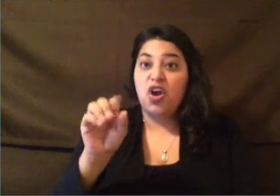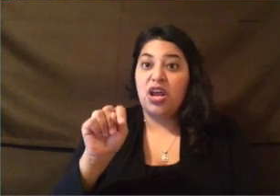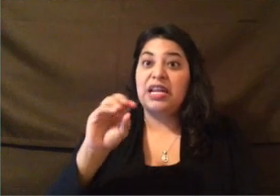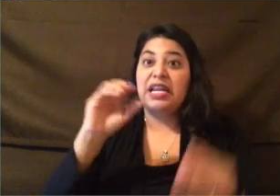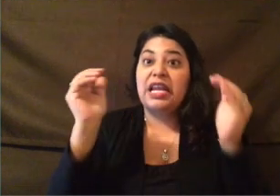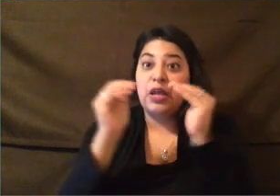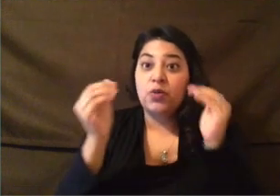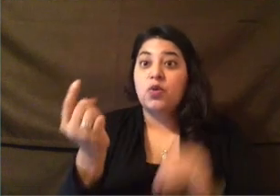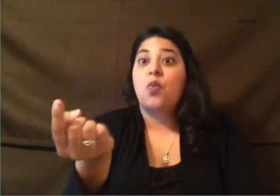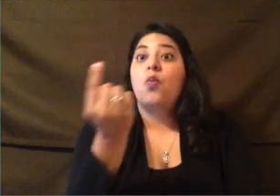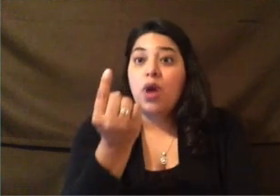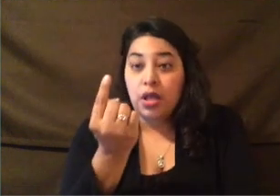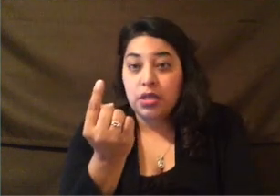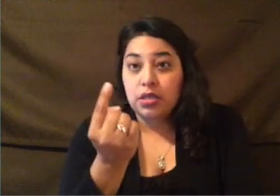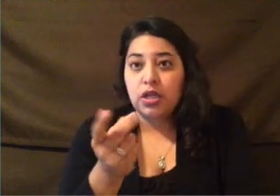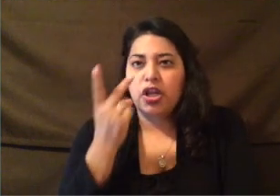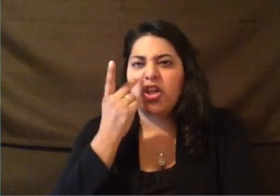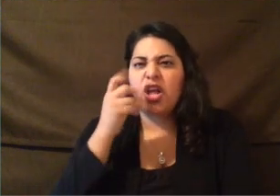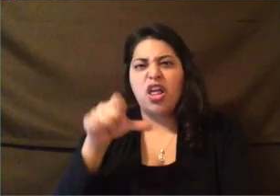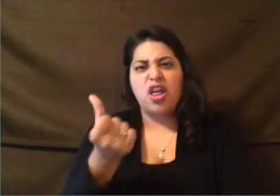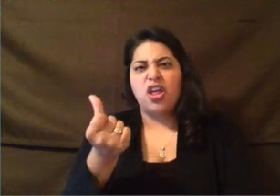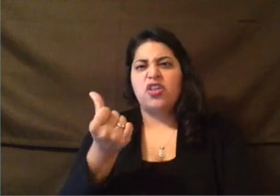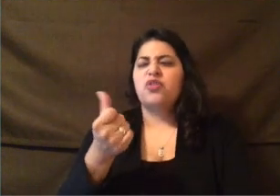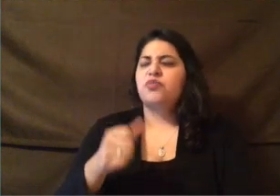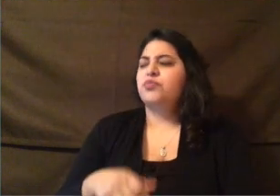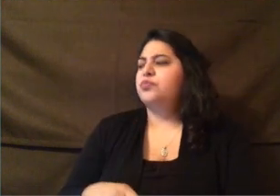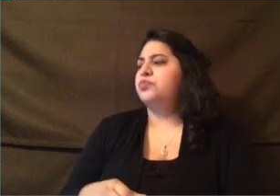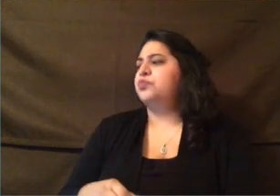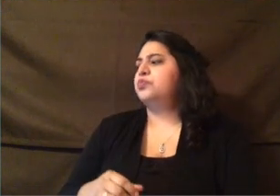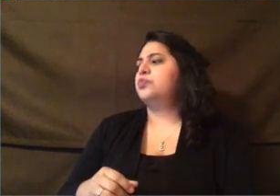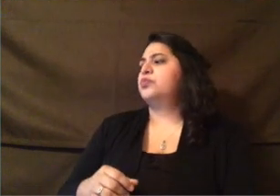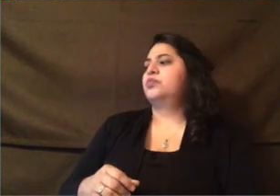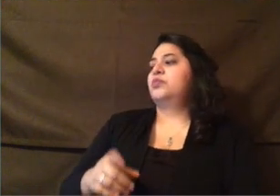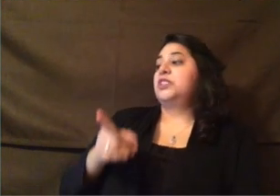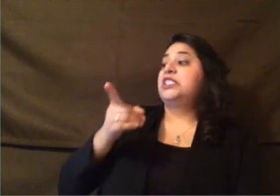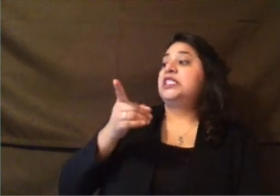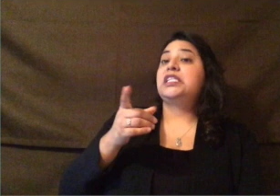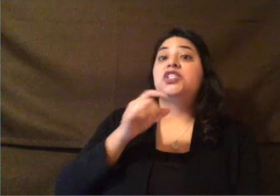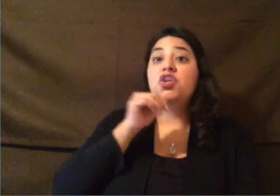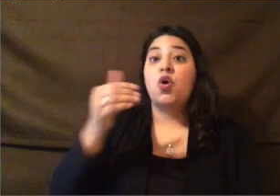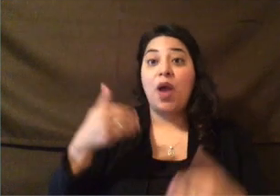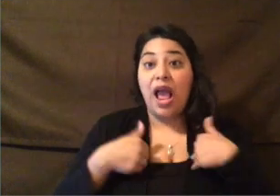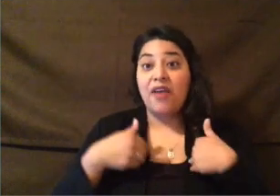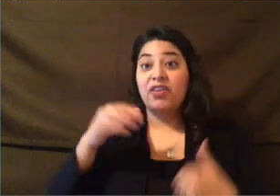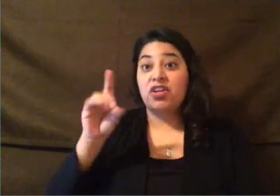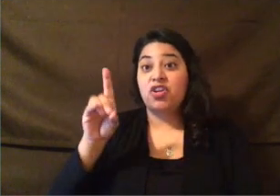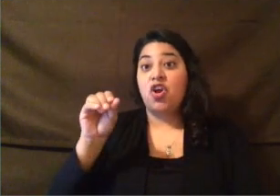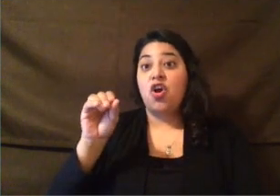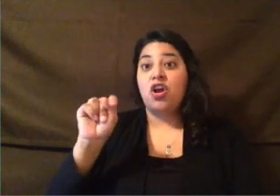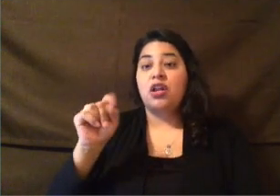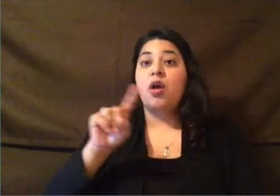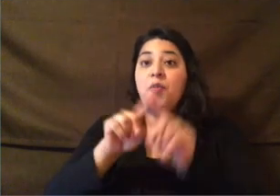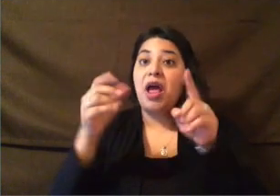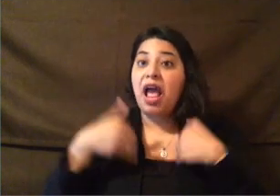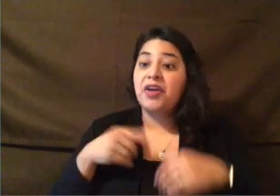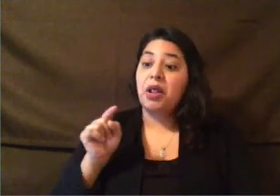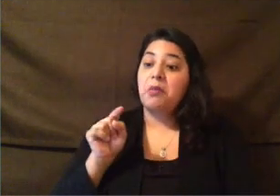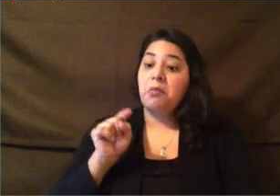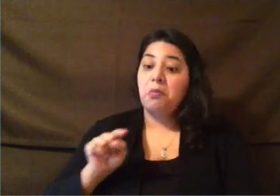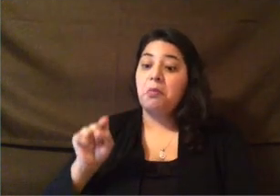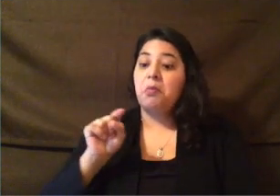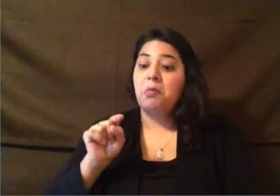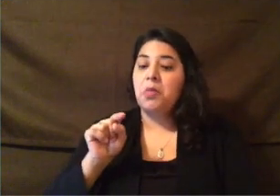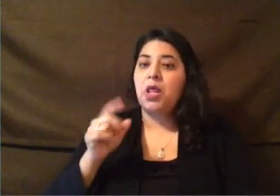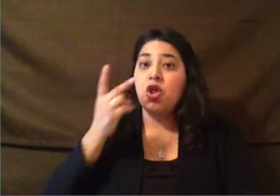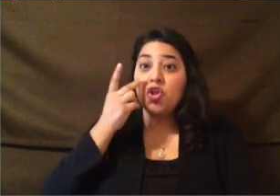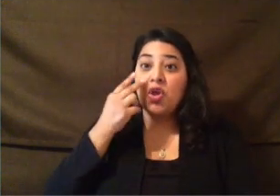in assuming that every dot means 1. Let's take a look at another dot plot. Here's one where you don't necessarily have dots, but